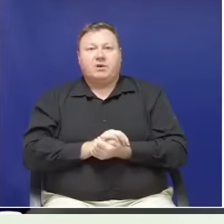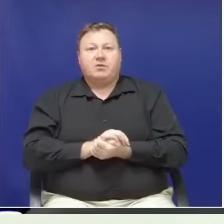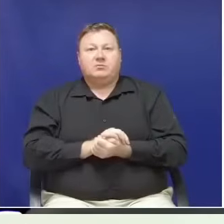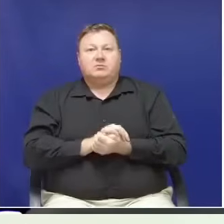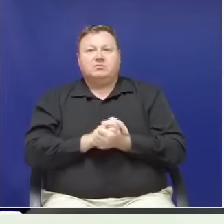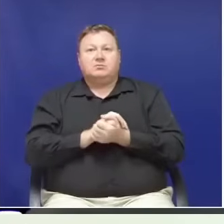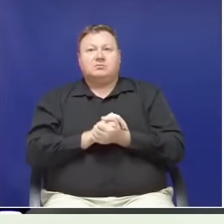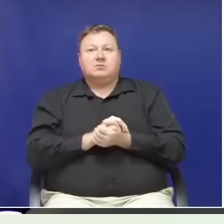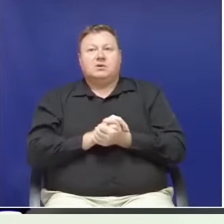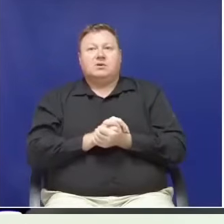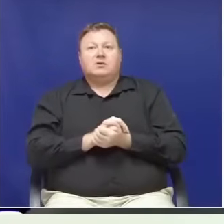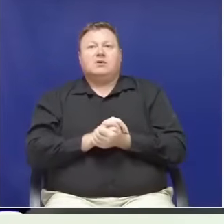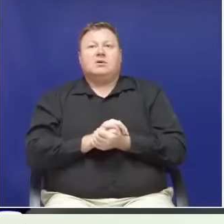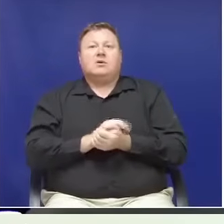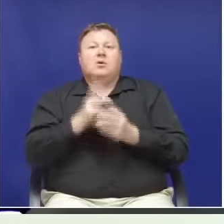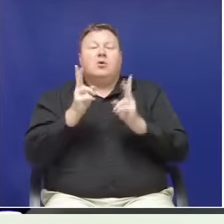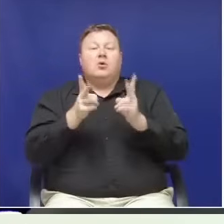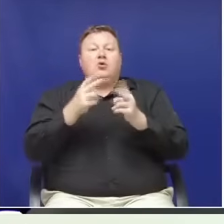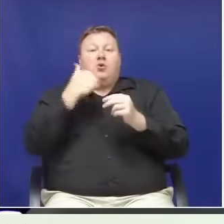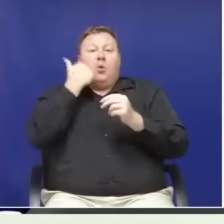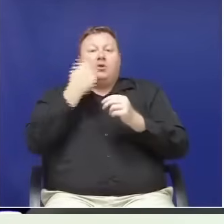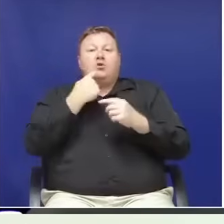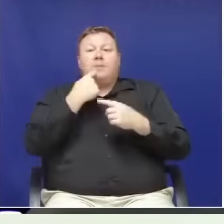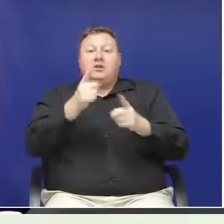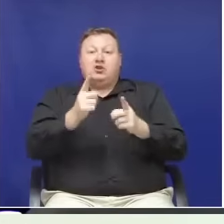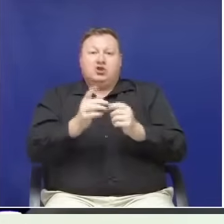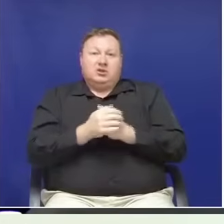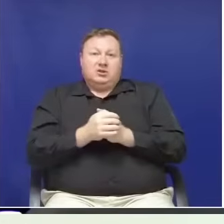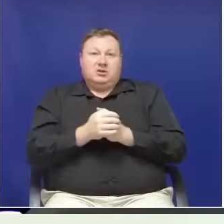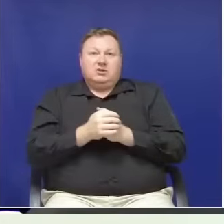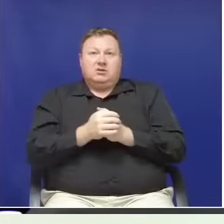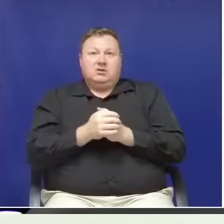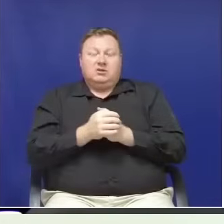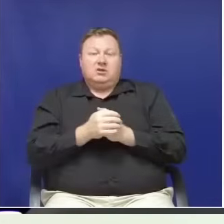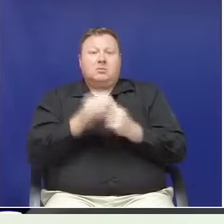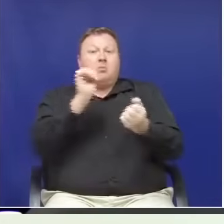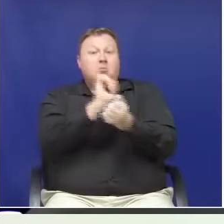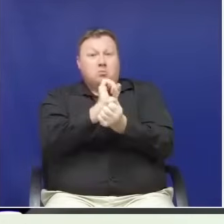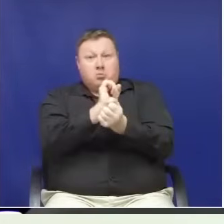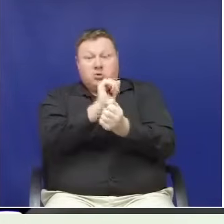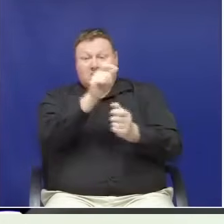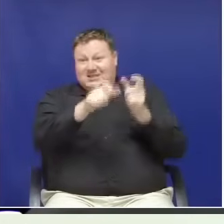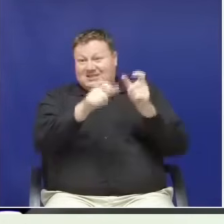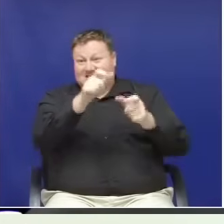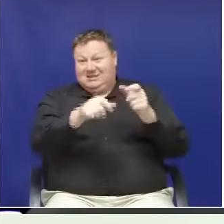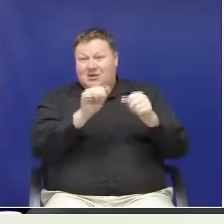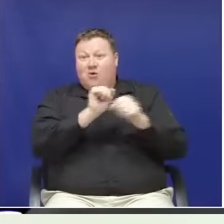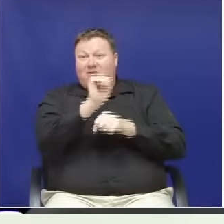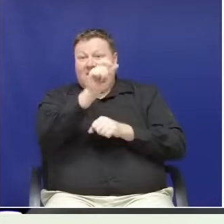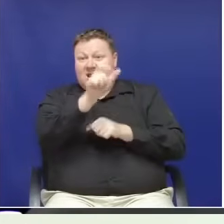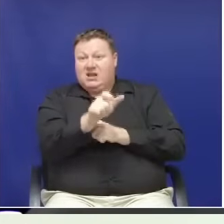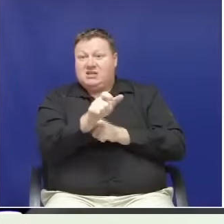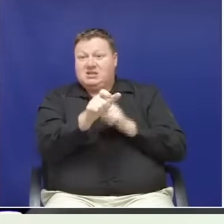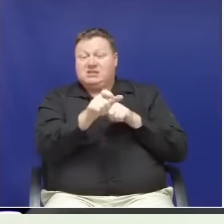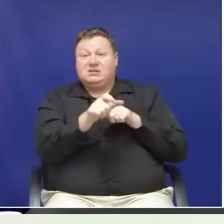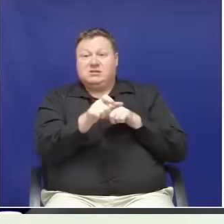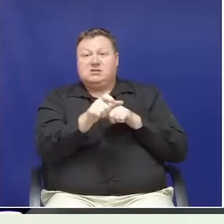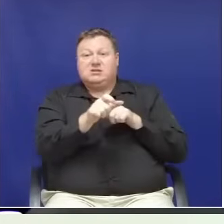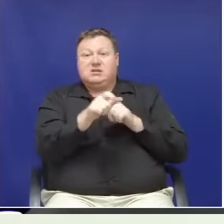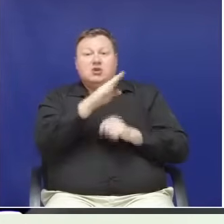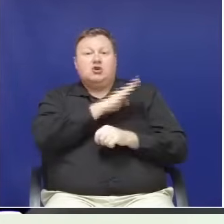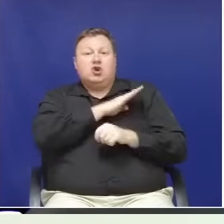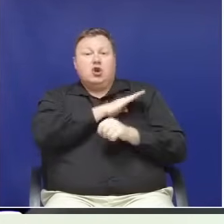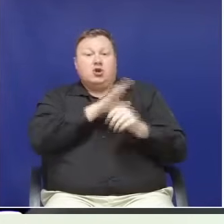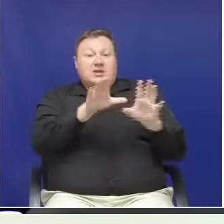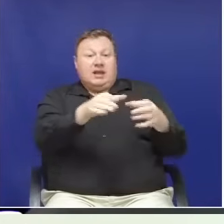I also want to mention that offenders of a particular security